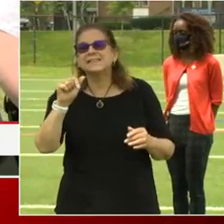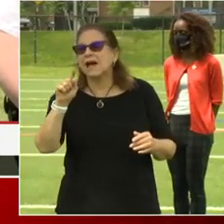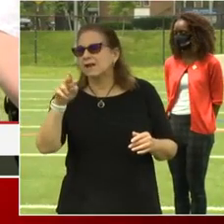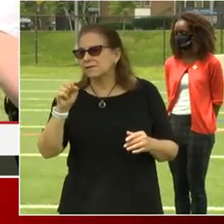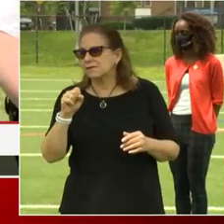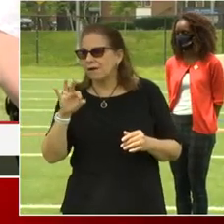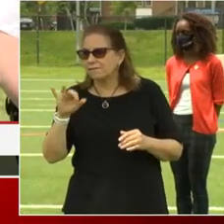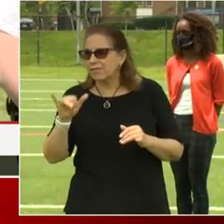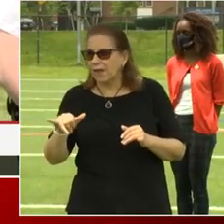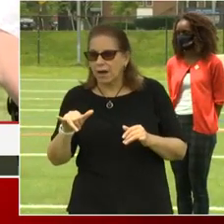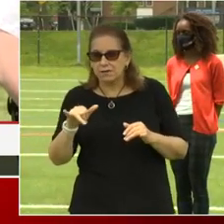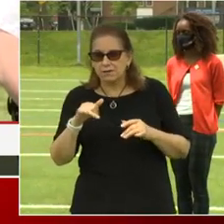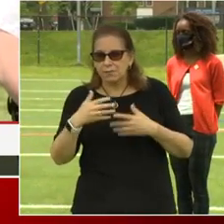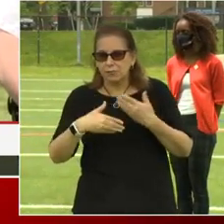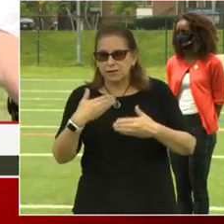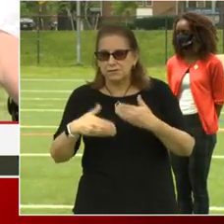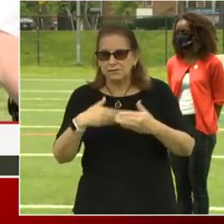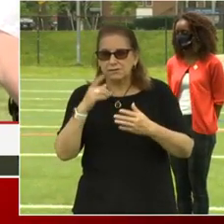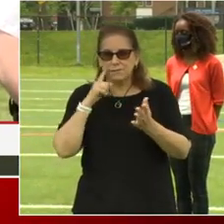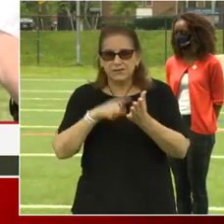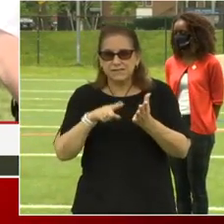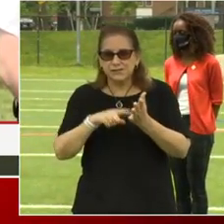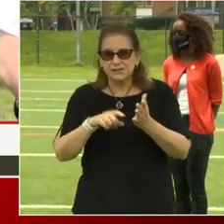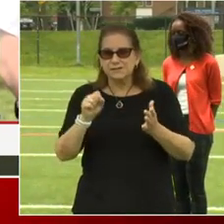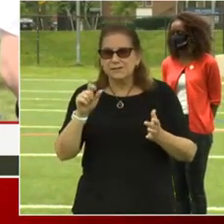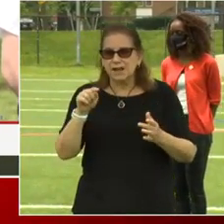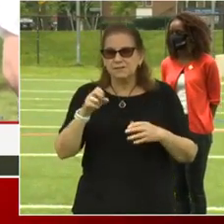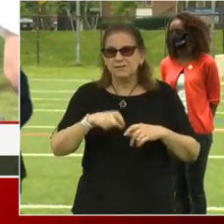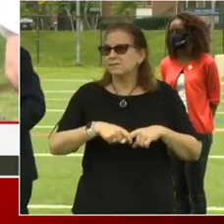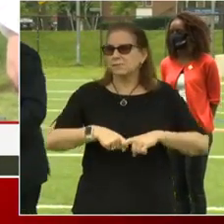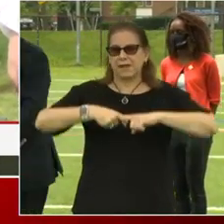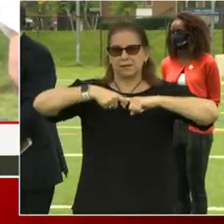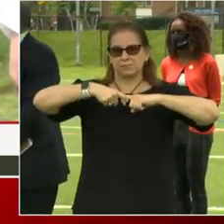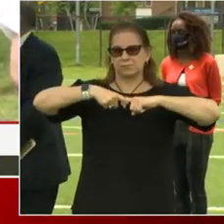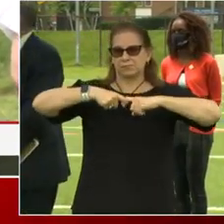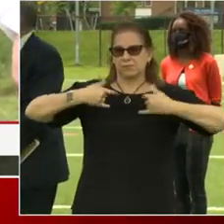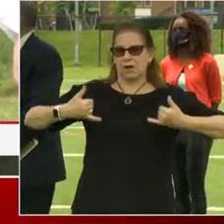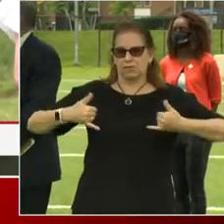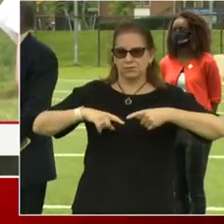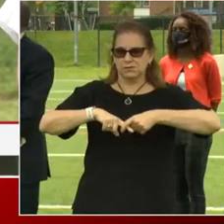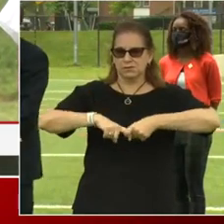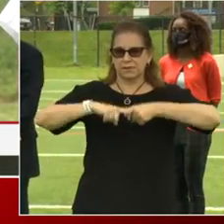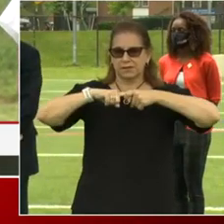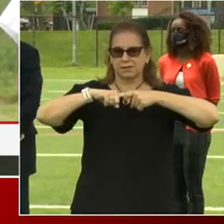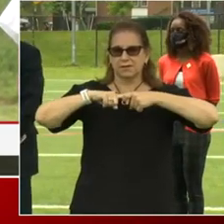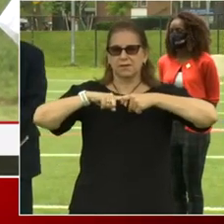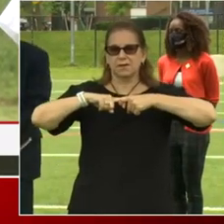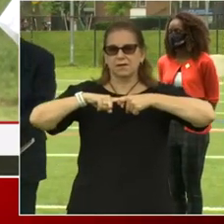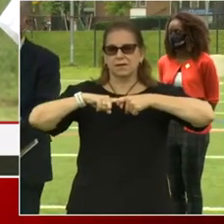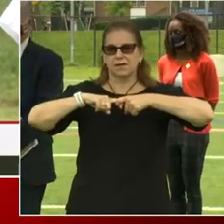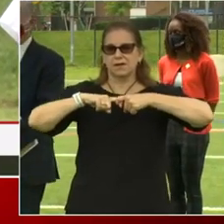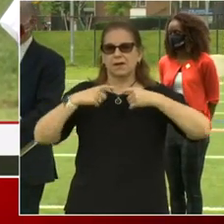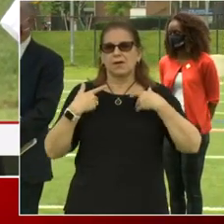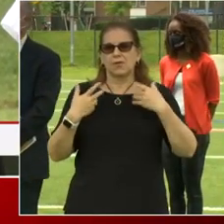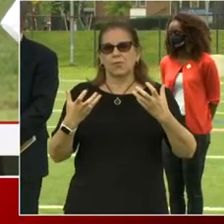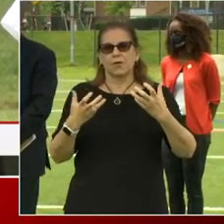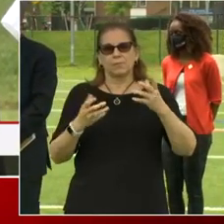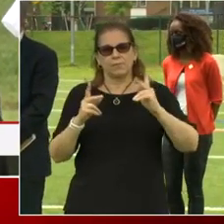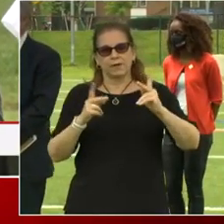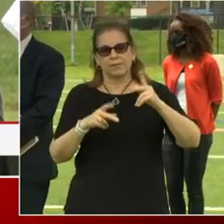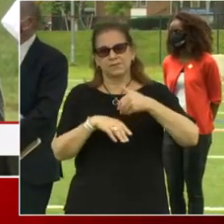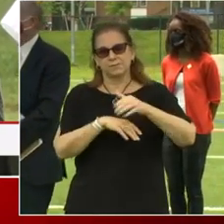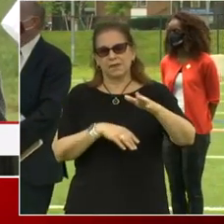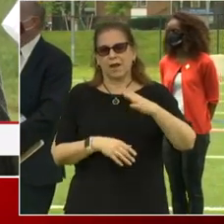removed? It is suspended. We have submitted an appeal to that